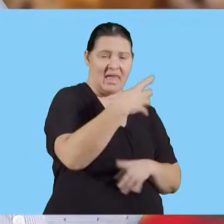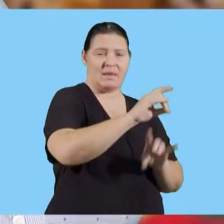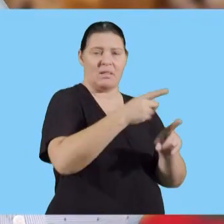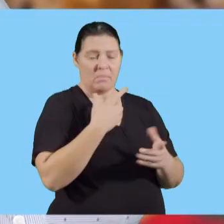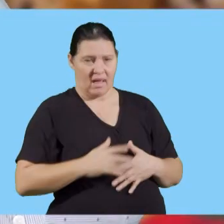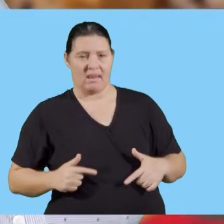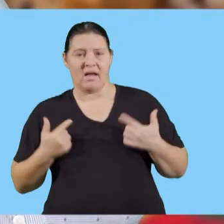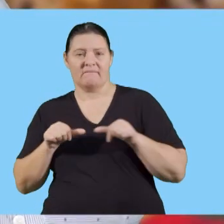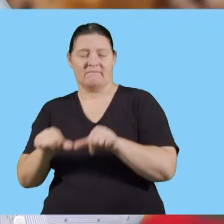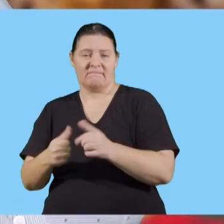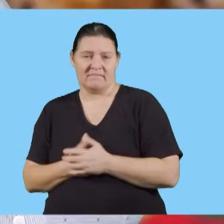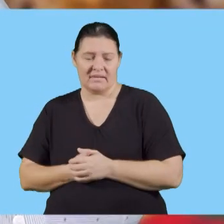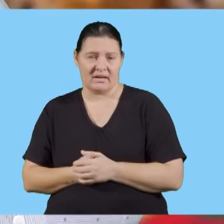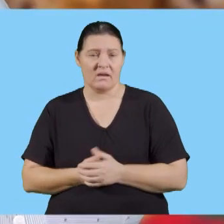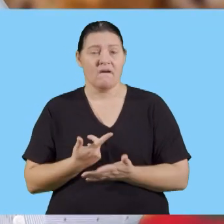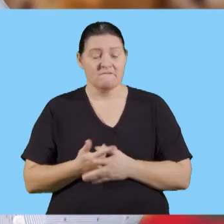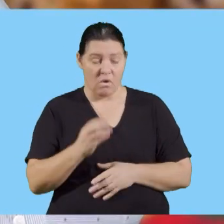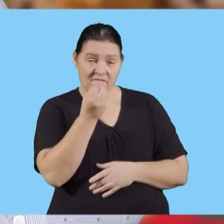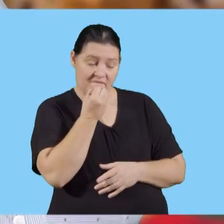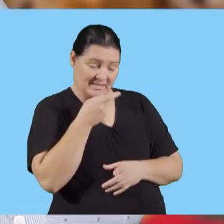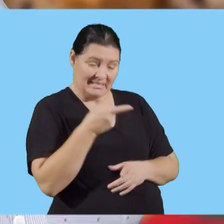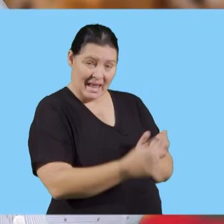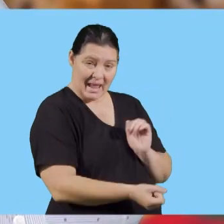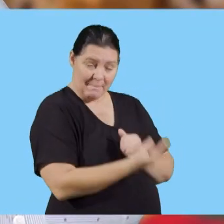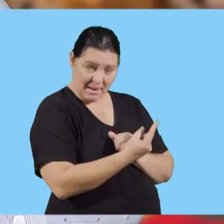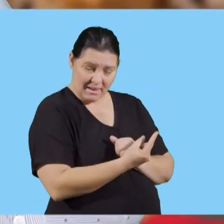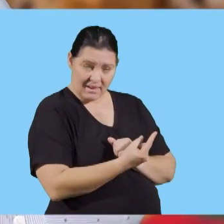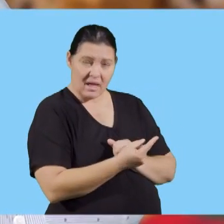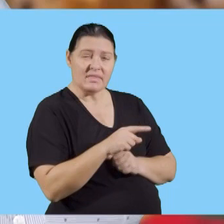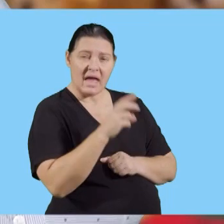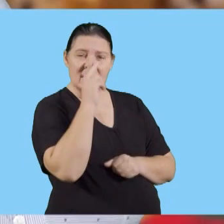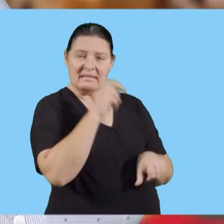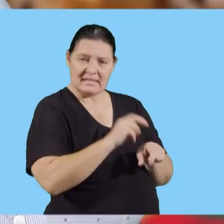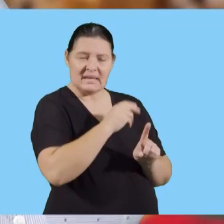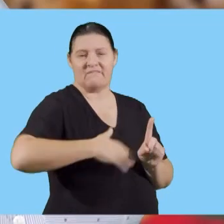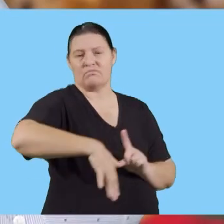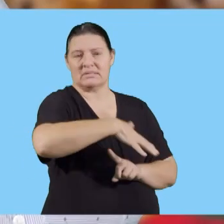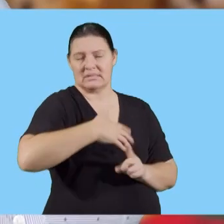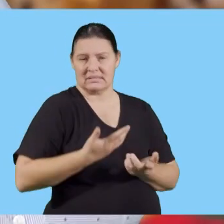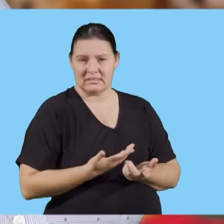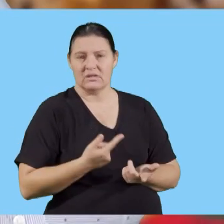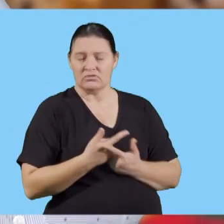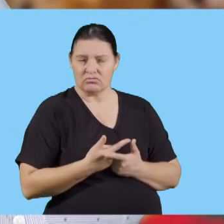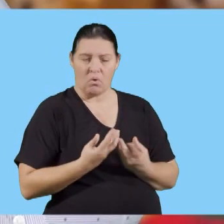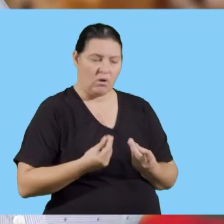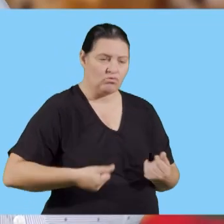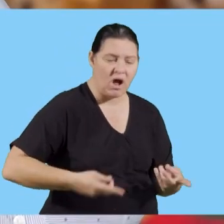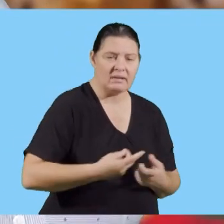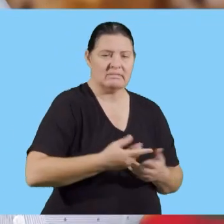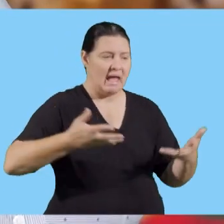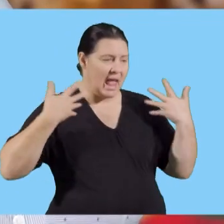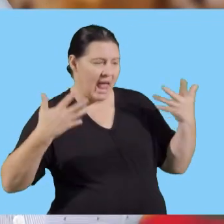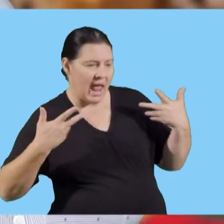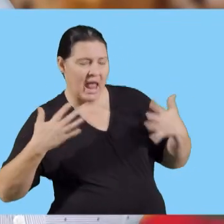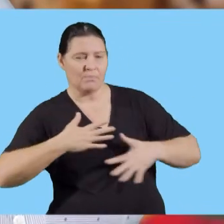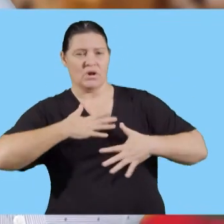obviously they need the environment. So we need the soil, we need the air to breathe. So those are the non-living parts of the environment that these animals